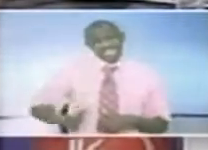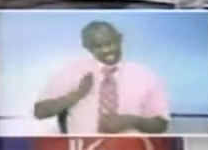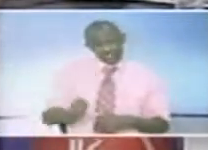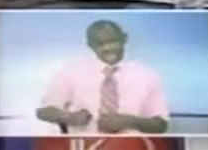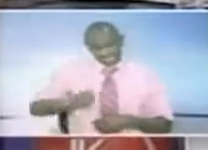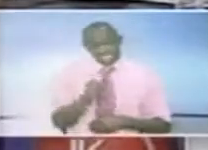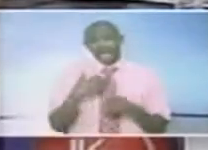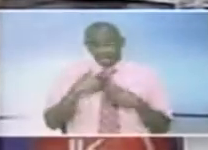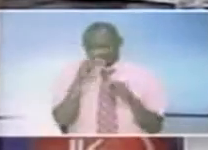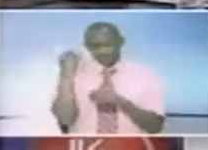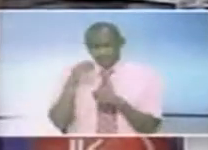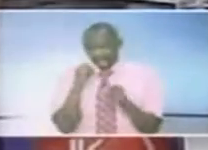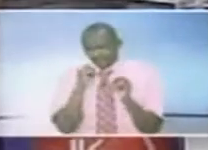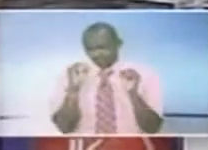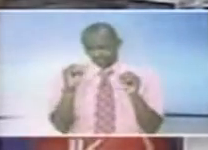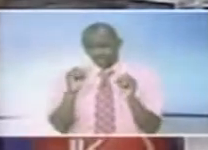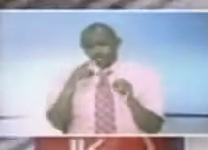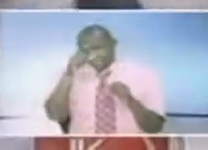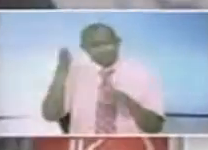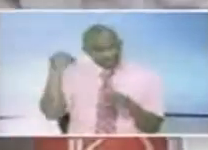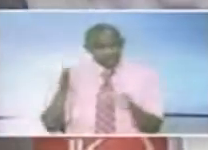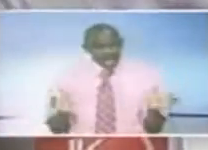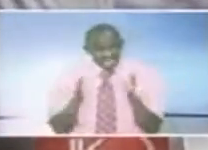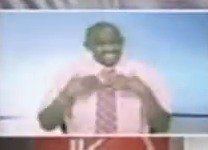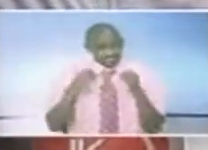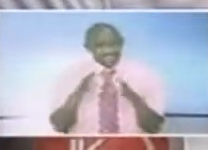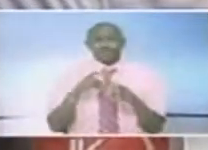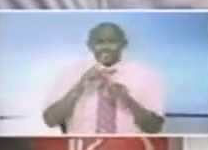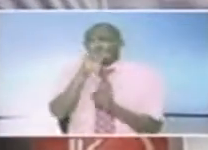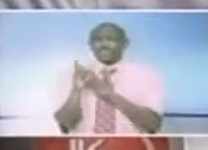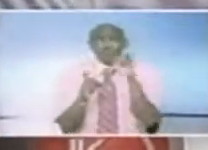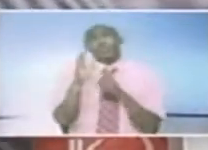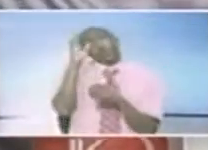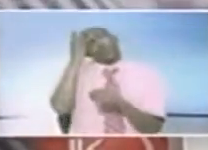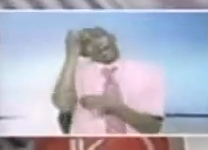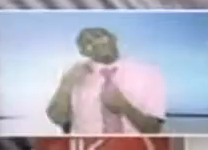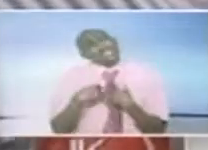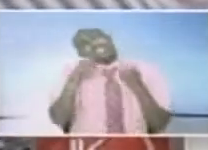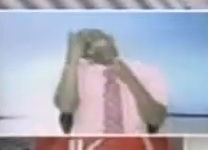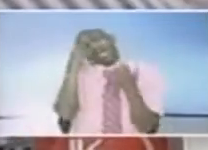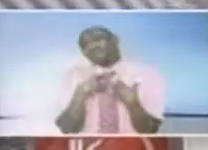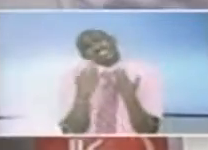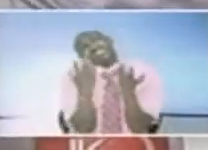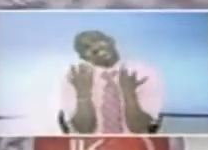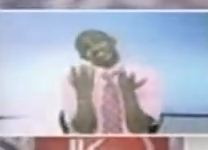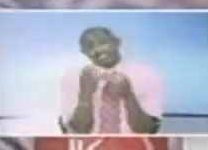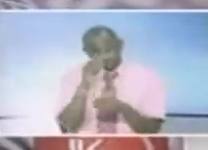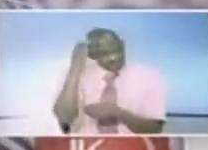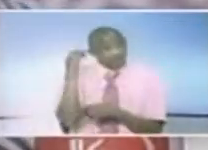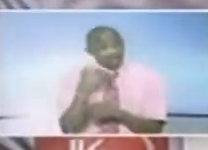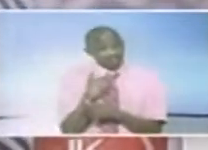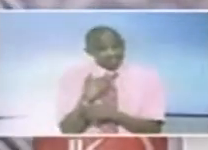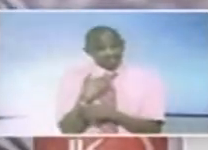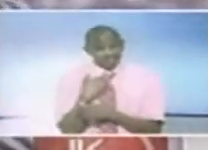Yeah. Were you discouraged? Did you keep questioning God? You know, why me? Why me? I would